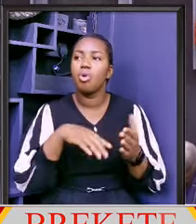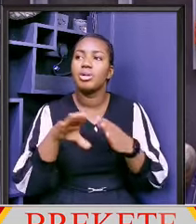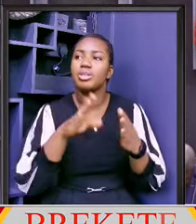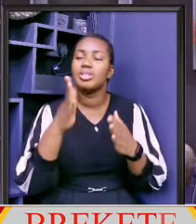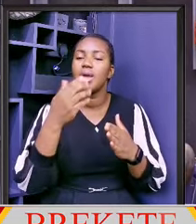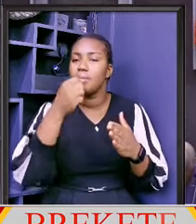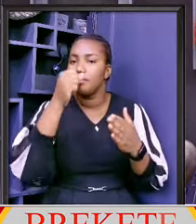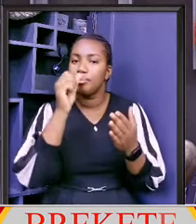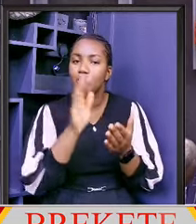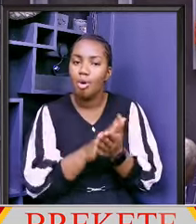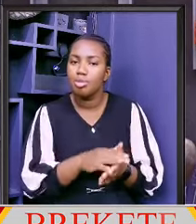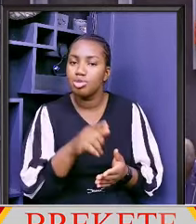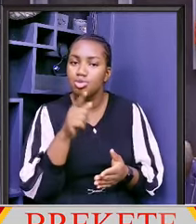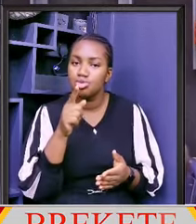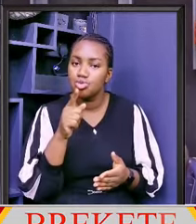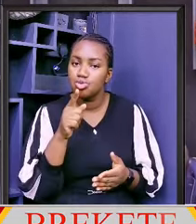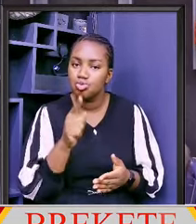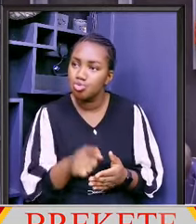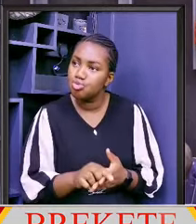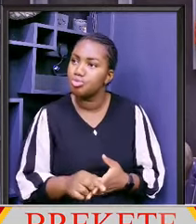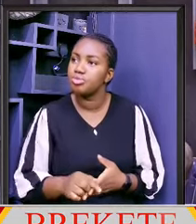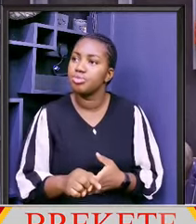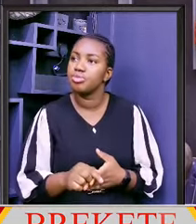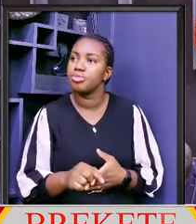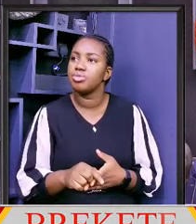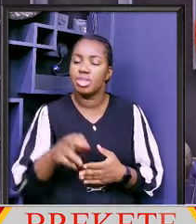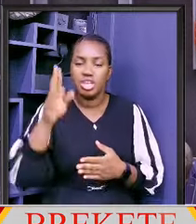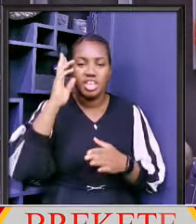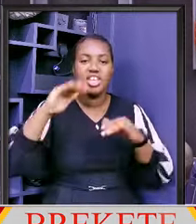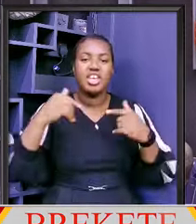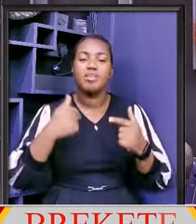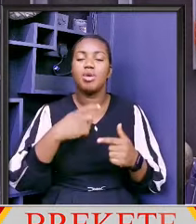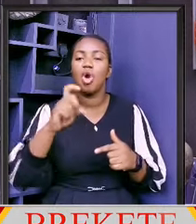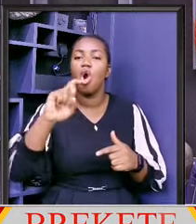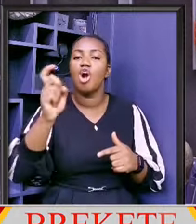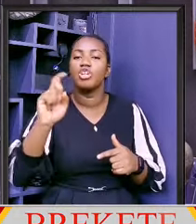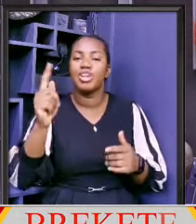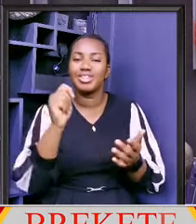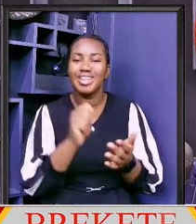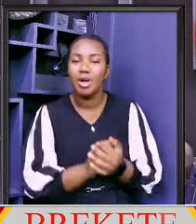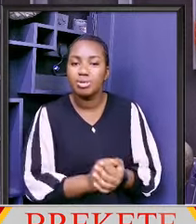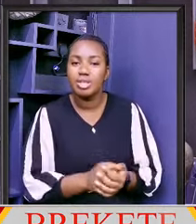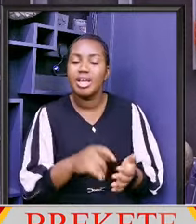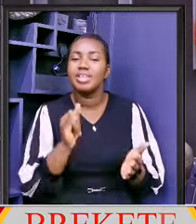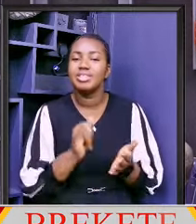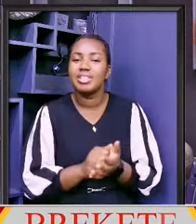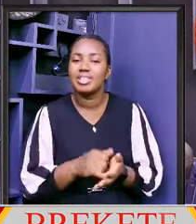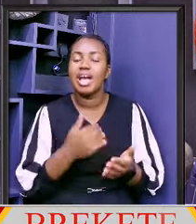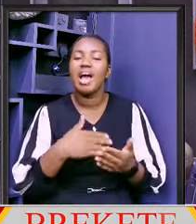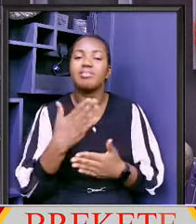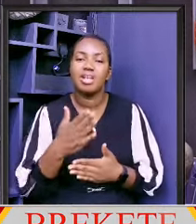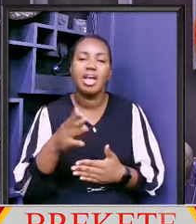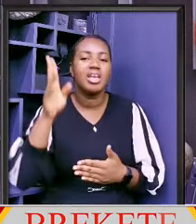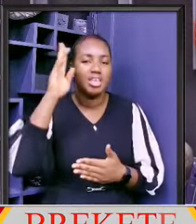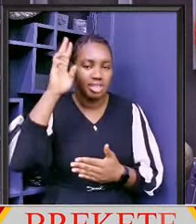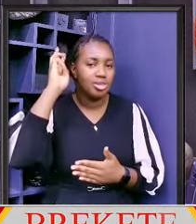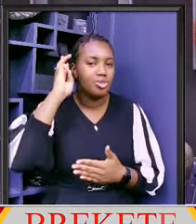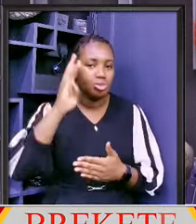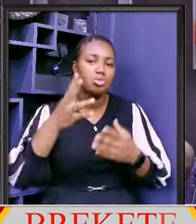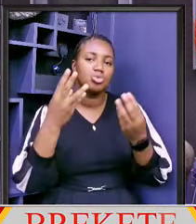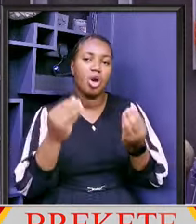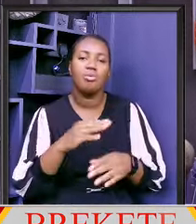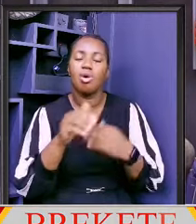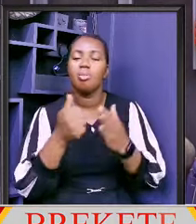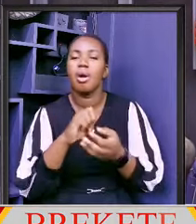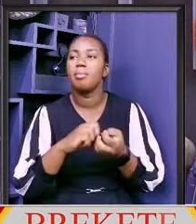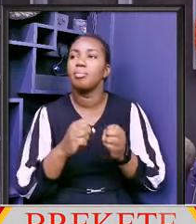20,000 at Monday after born. From that day, that everything will be okay, you take care. Till date, nothing happen again. Okay. If I call you phone, you will switch off. This young man